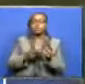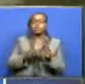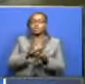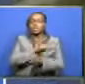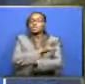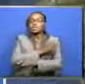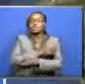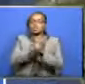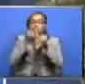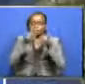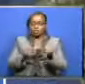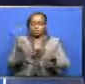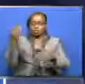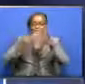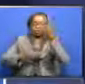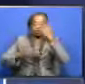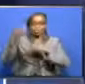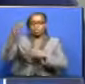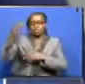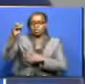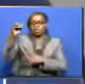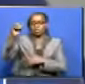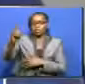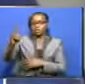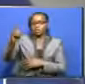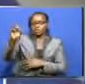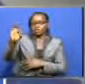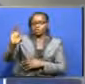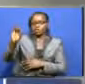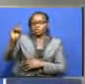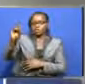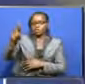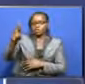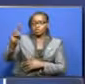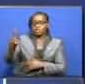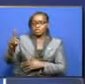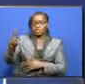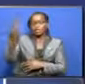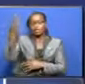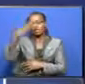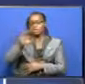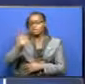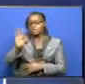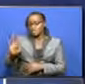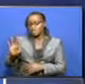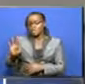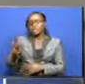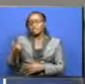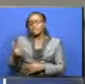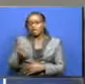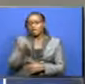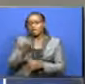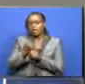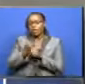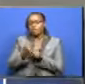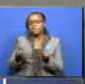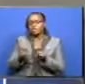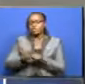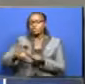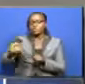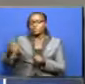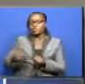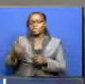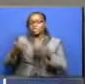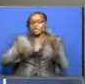trials by Oxford University that are now entering in the third phase. Aman says that by doing so, the country stood a higher chance